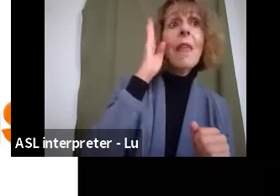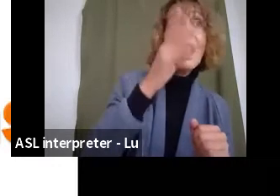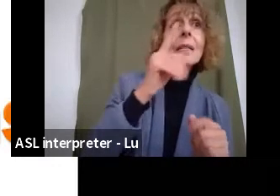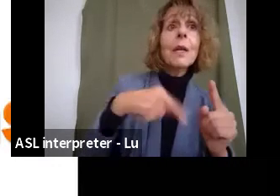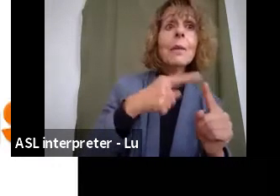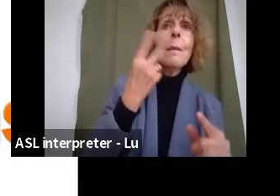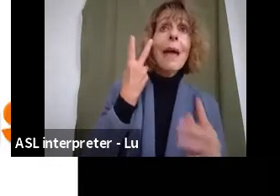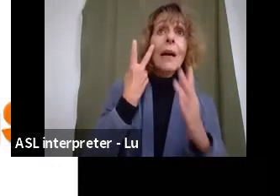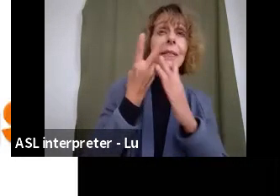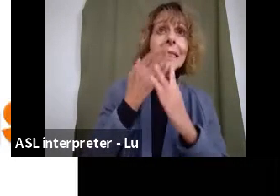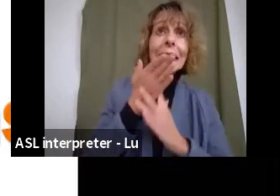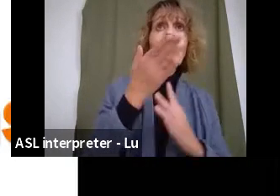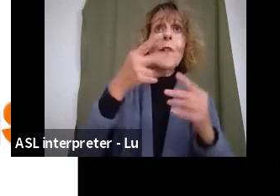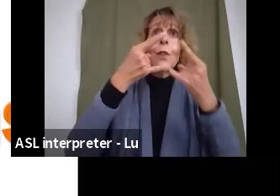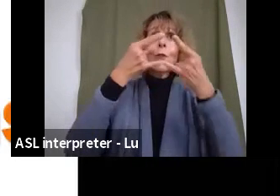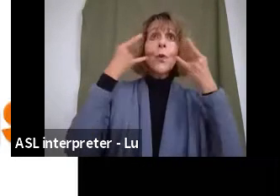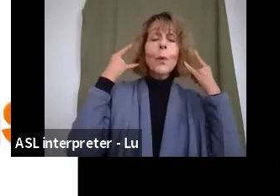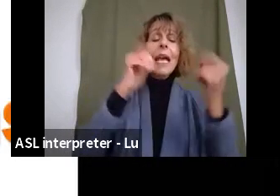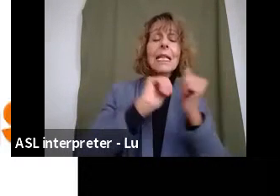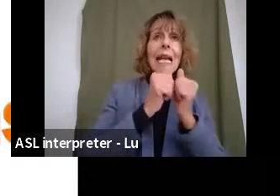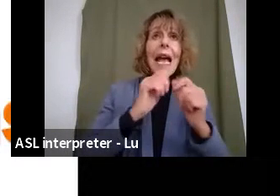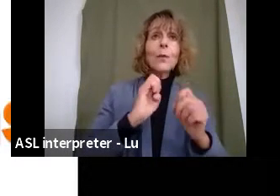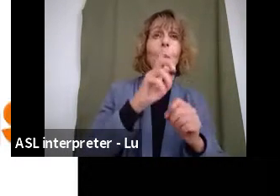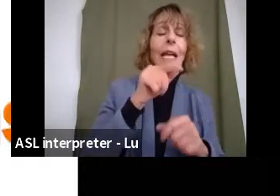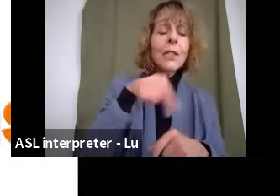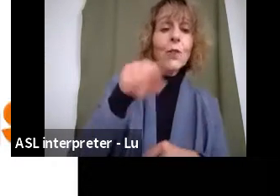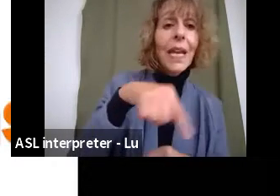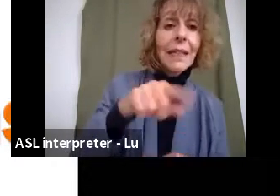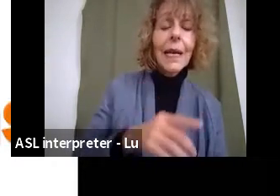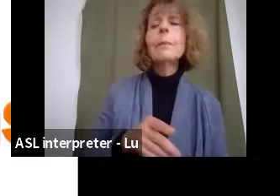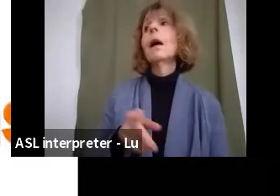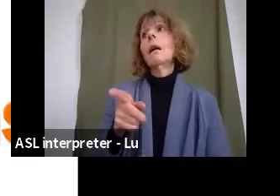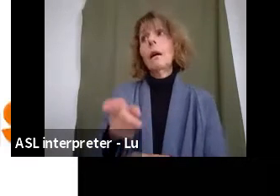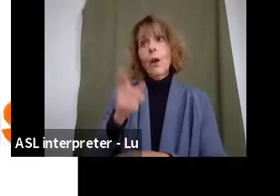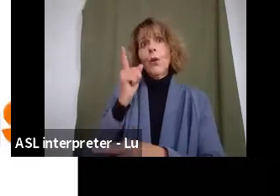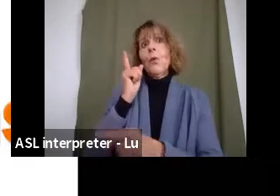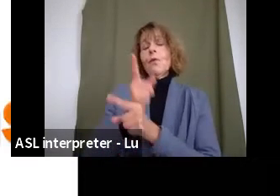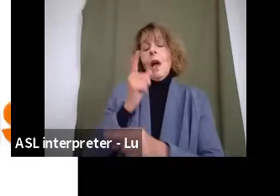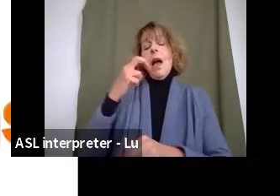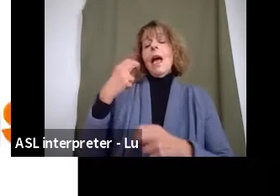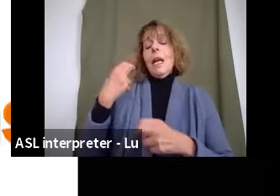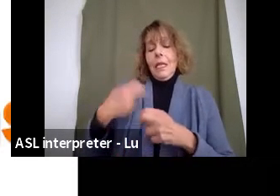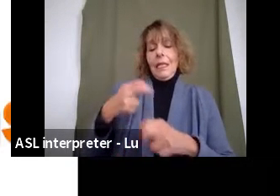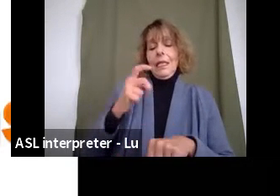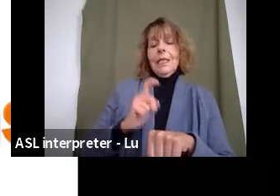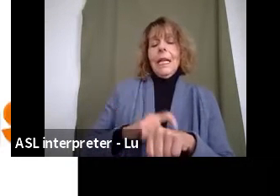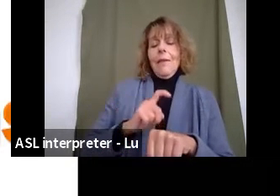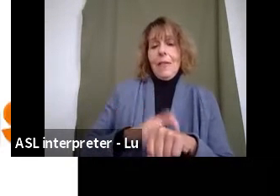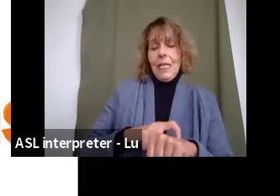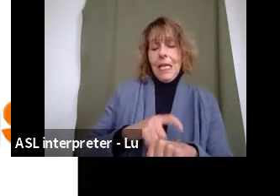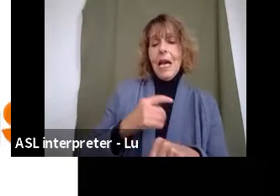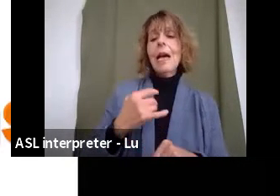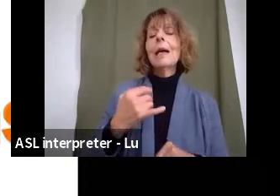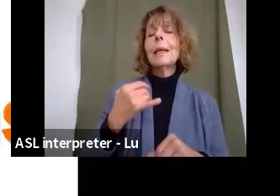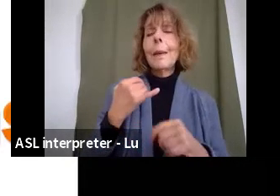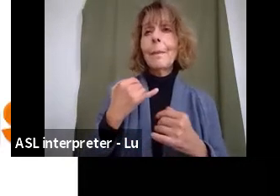mean, obviously this is part of why we're holding this presentation. I think to the extent that you've got hospitals